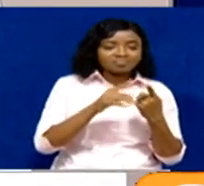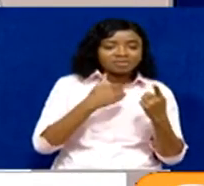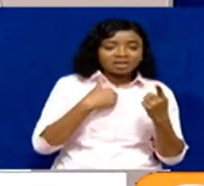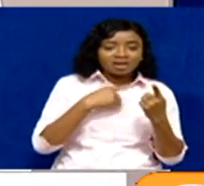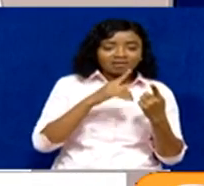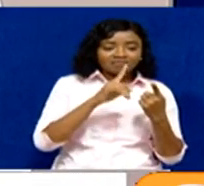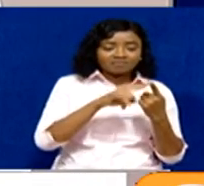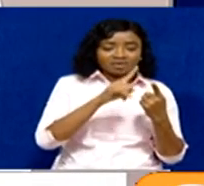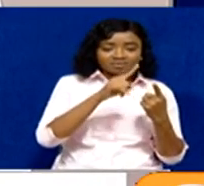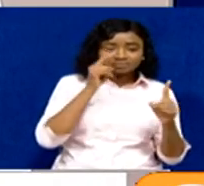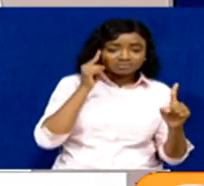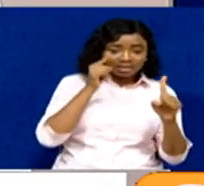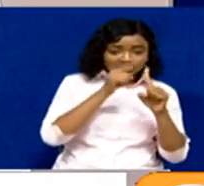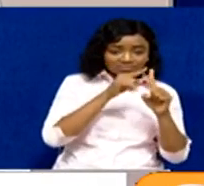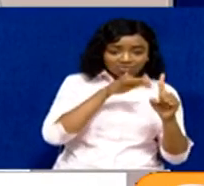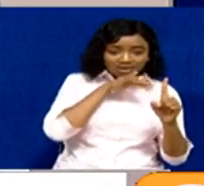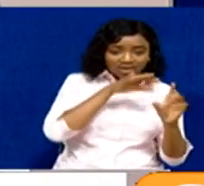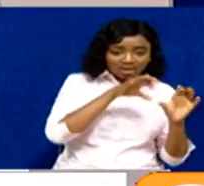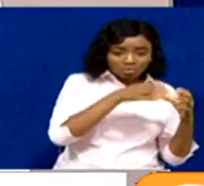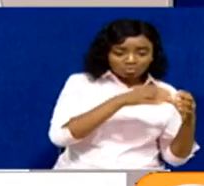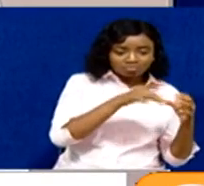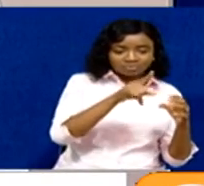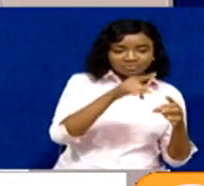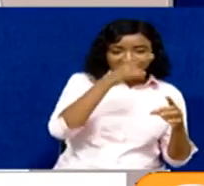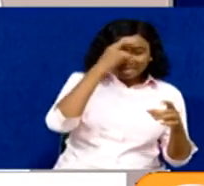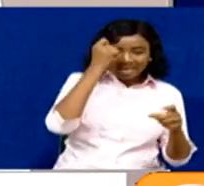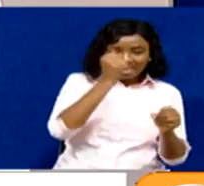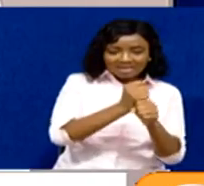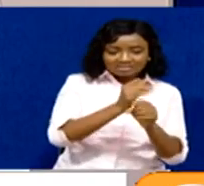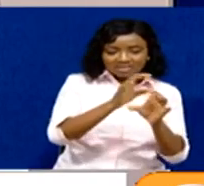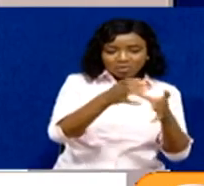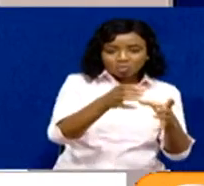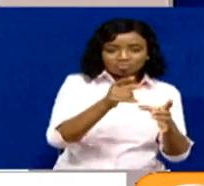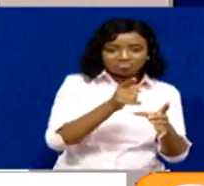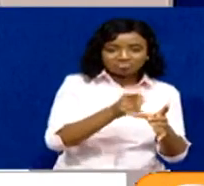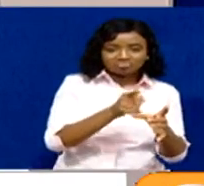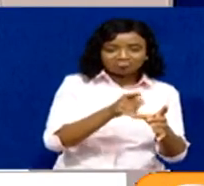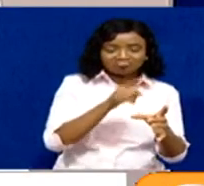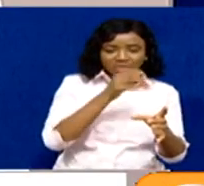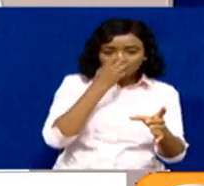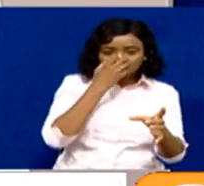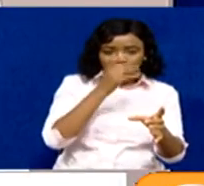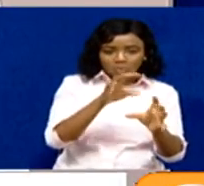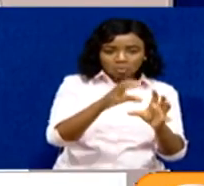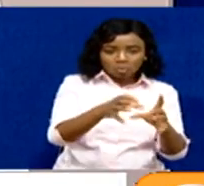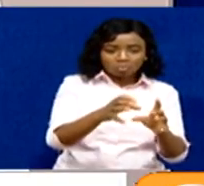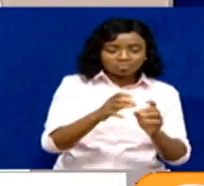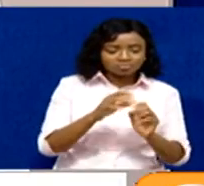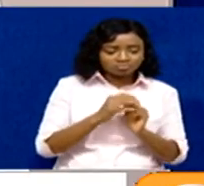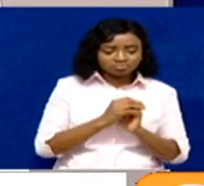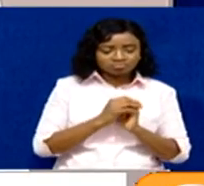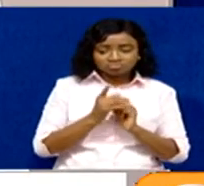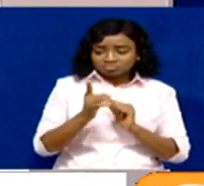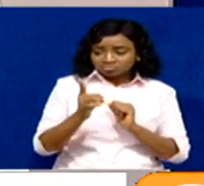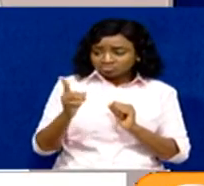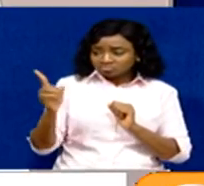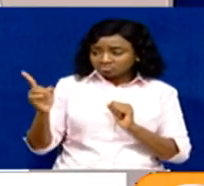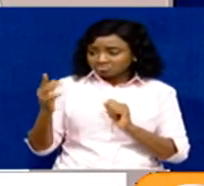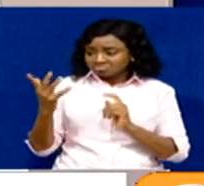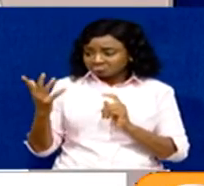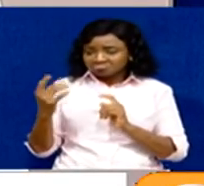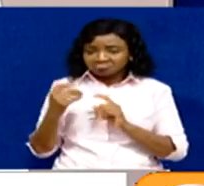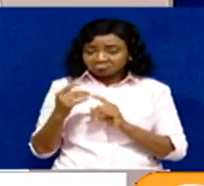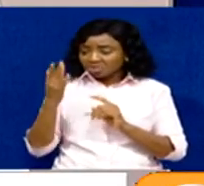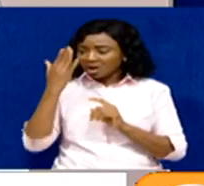movement. Okay. Those are foremost, and because my people are very